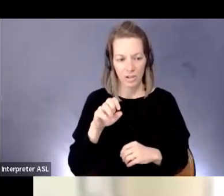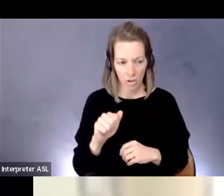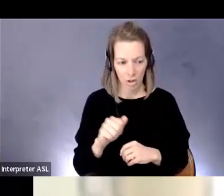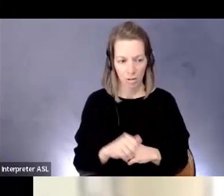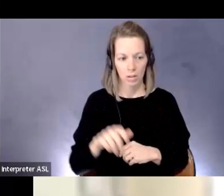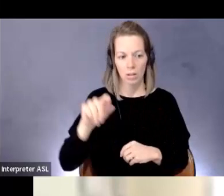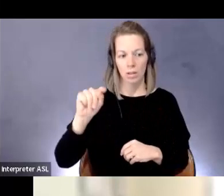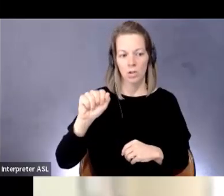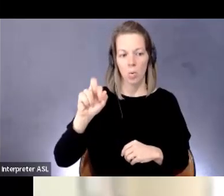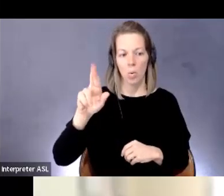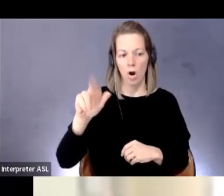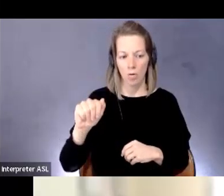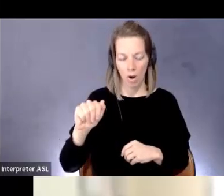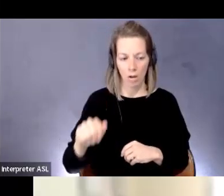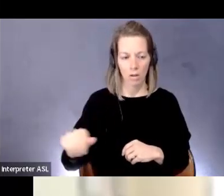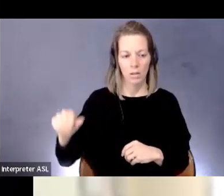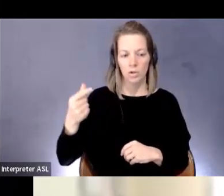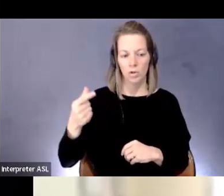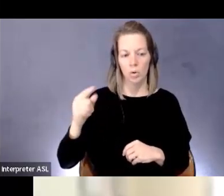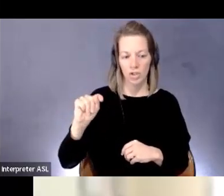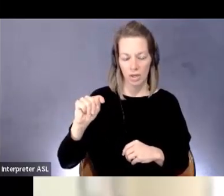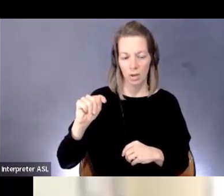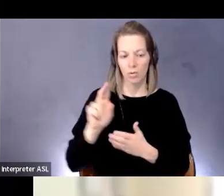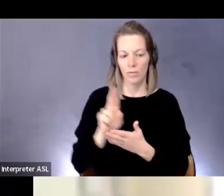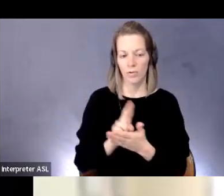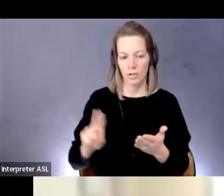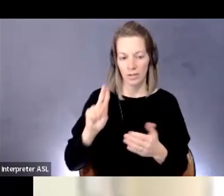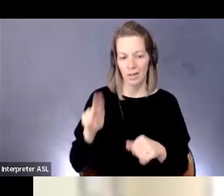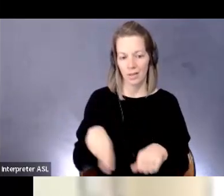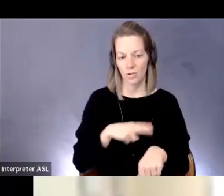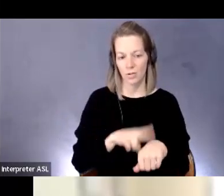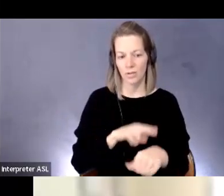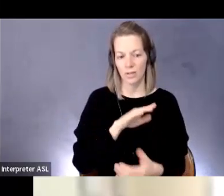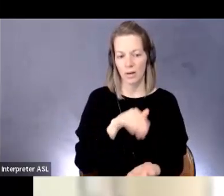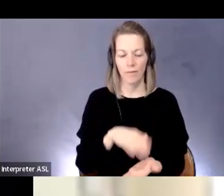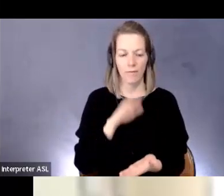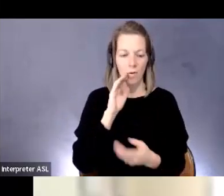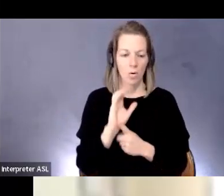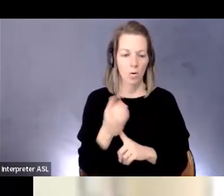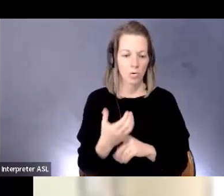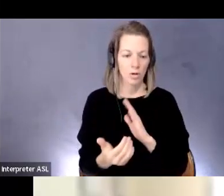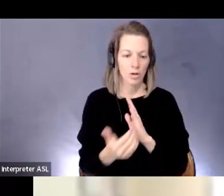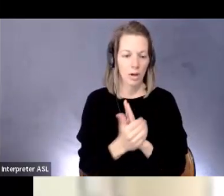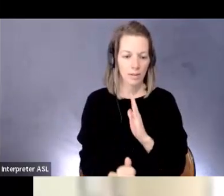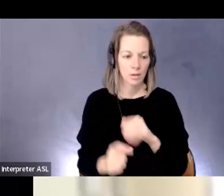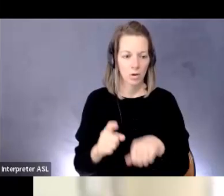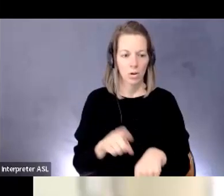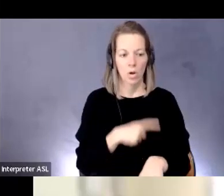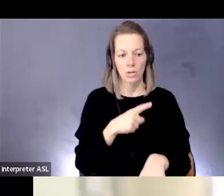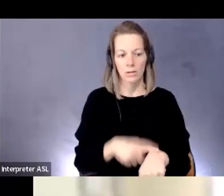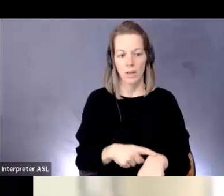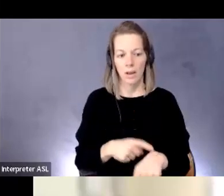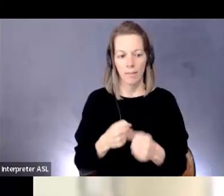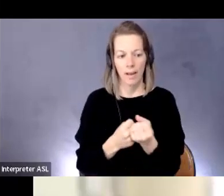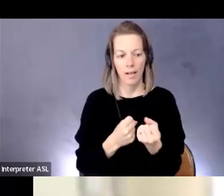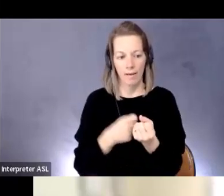Tawara Good of the Georgetown University National Center for Cultural Competence and a longtime ally of our community.